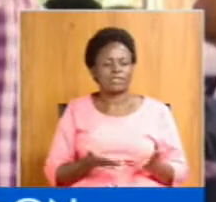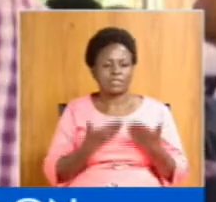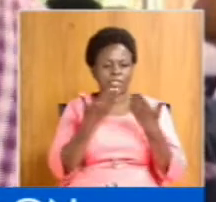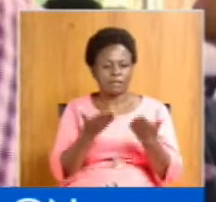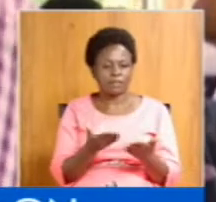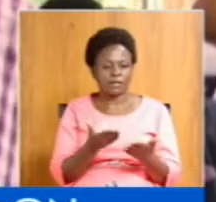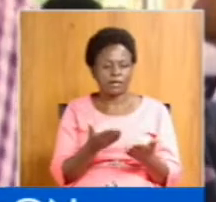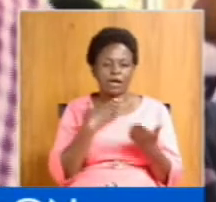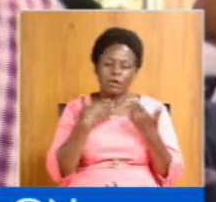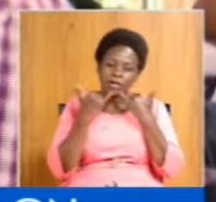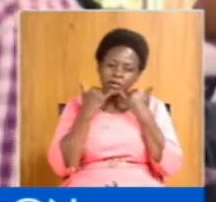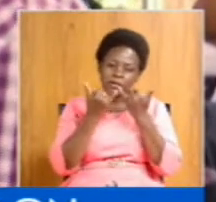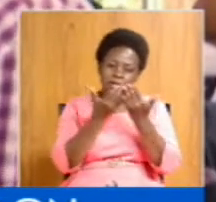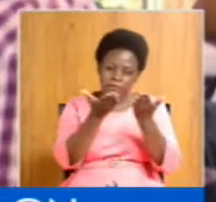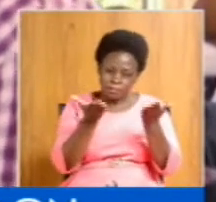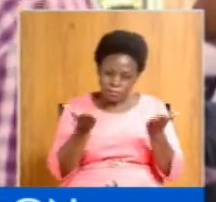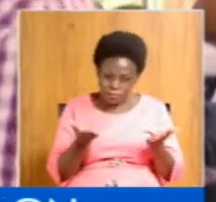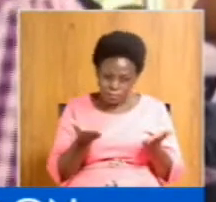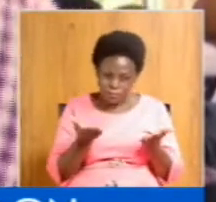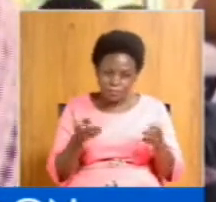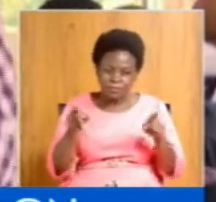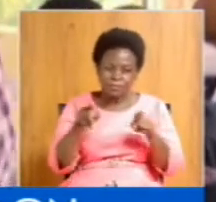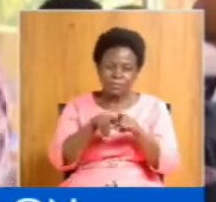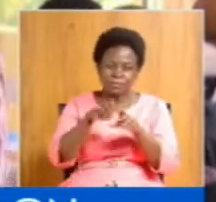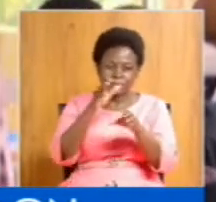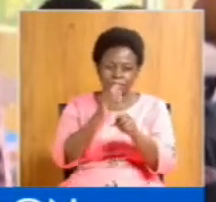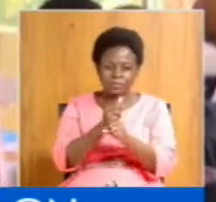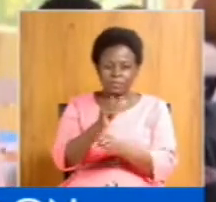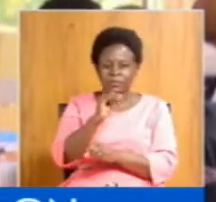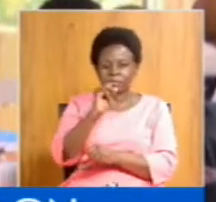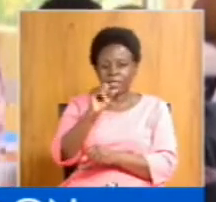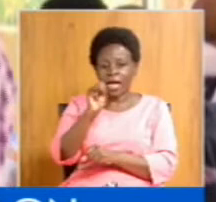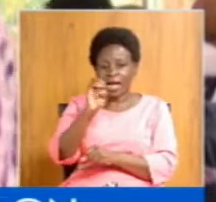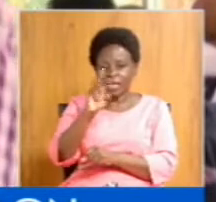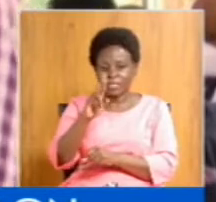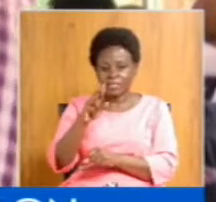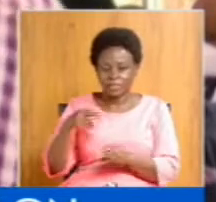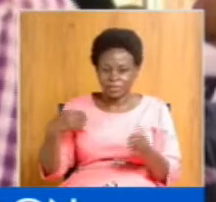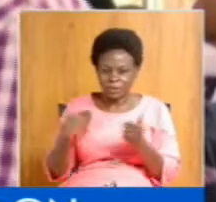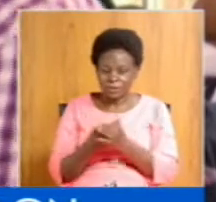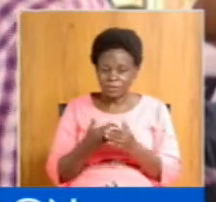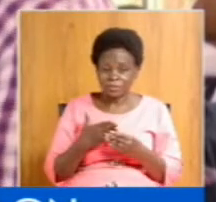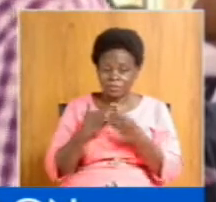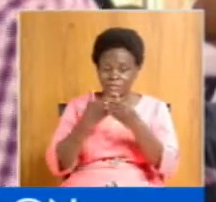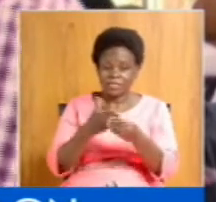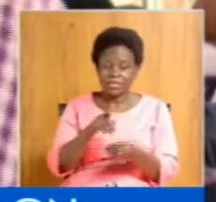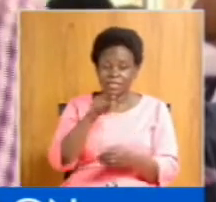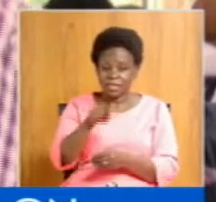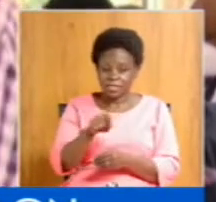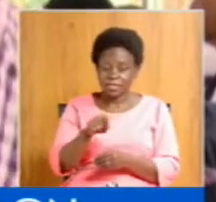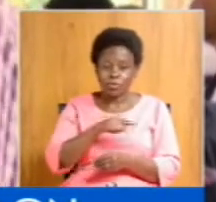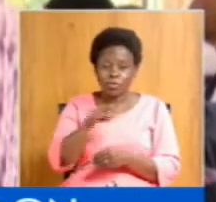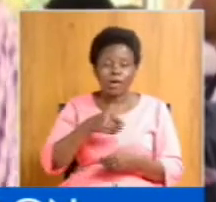I would like to inform you that as an organization, either we've been championing in this, we have